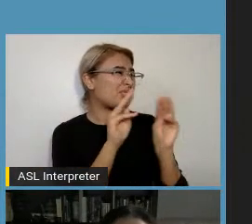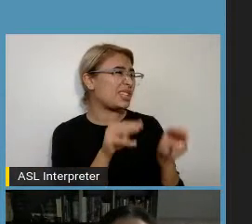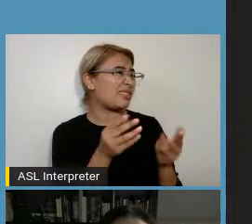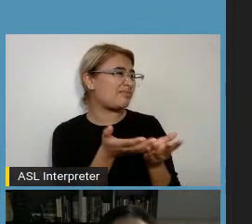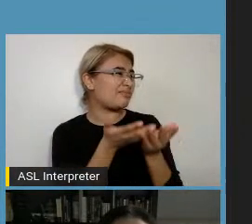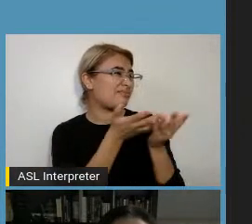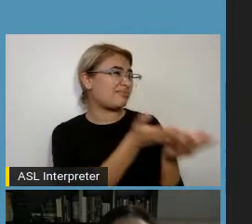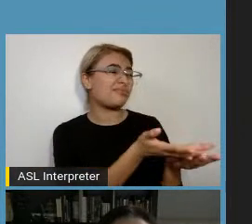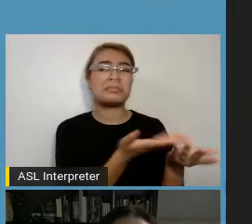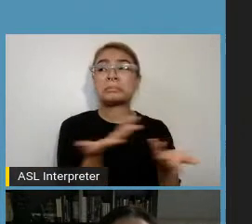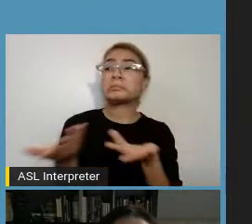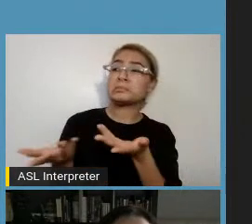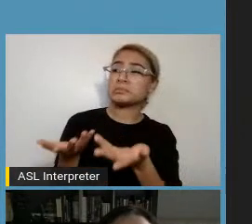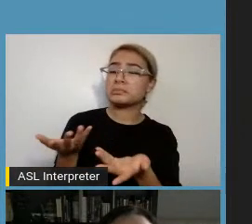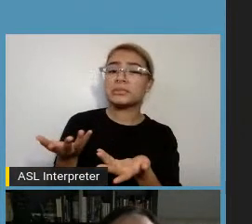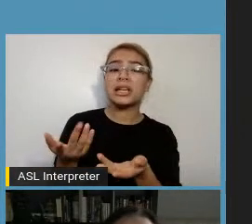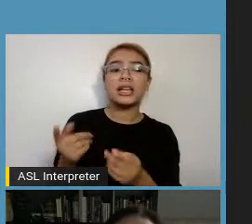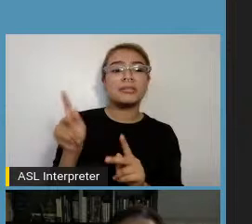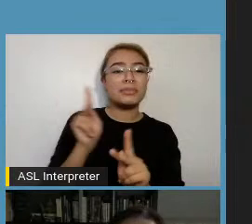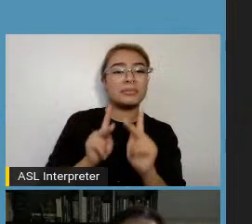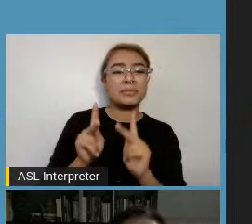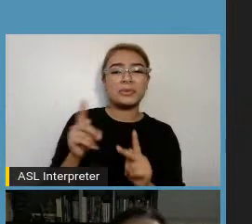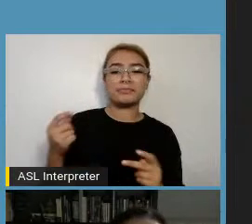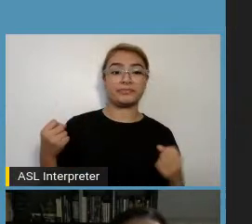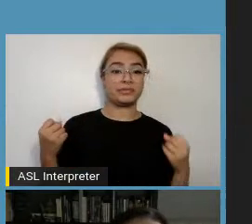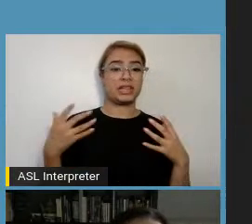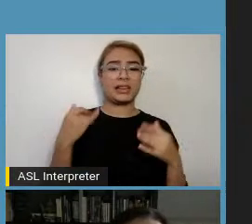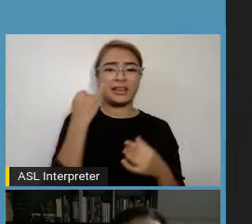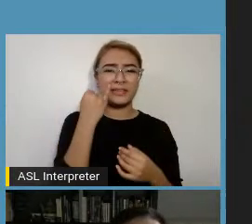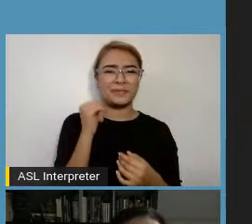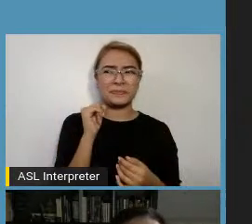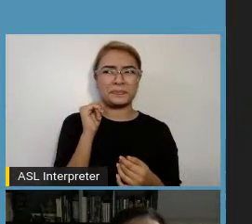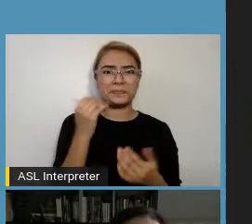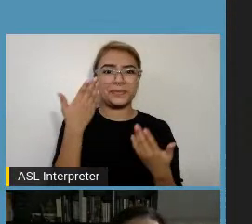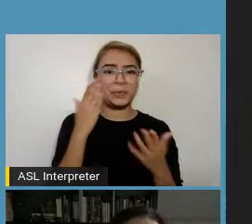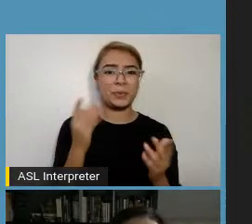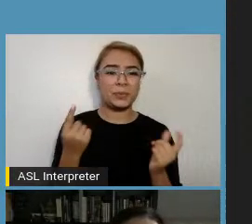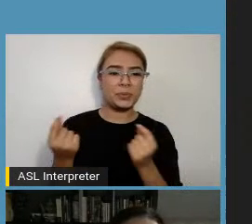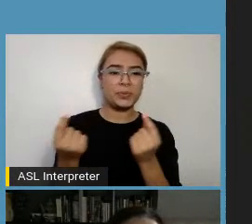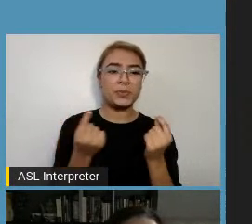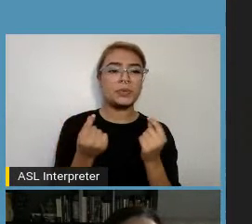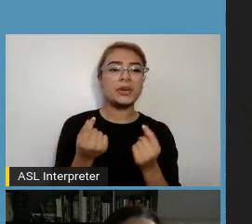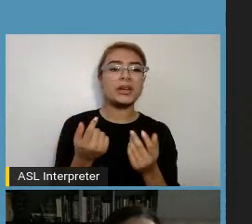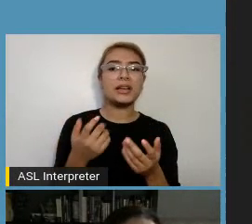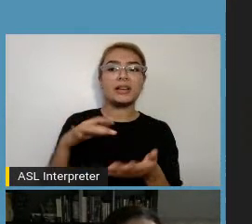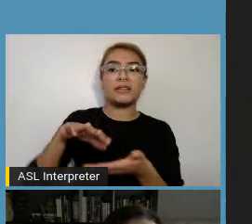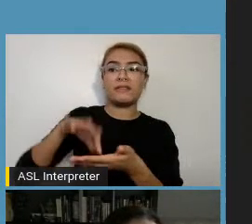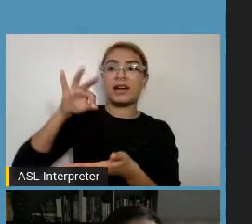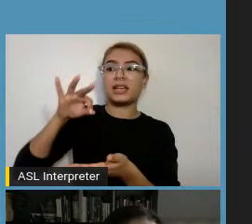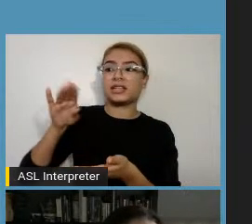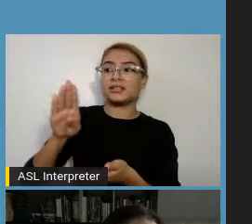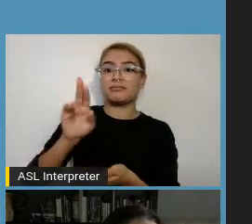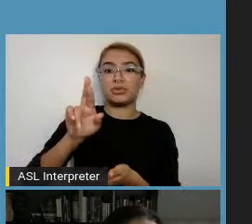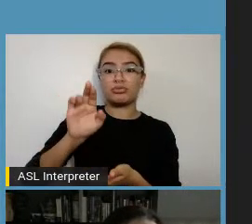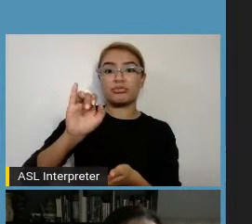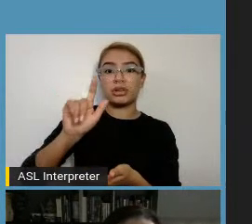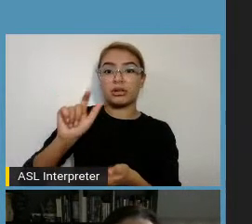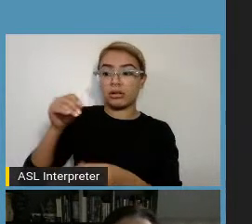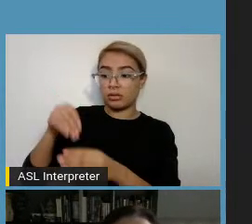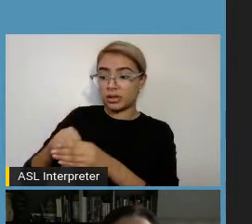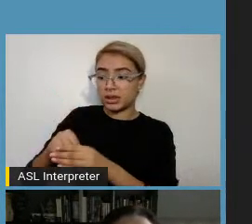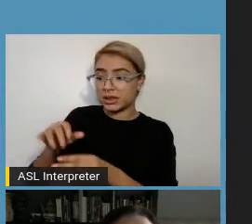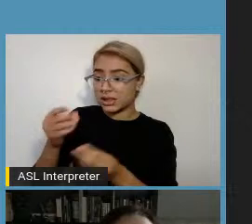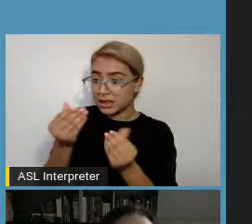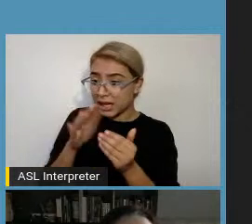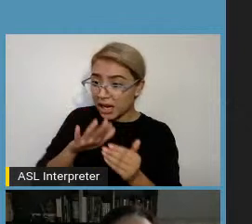have if they don't know what to do. They think, finding a burial on their property is going to